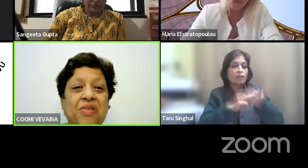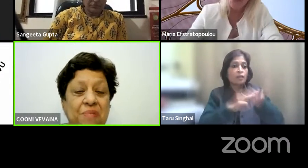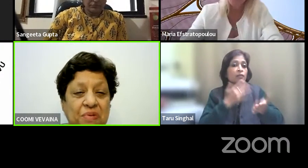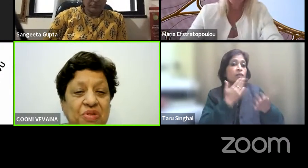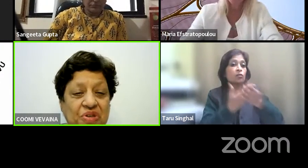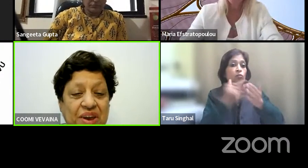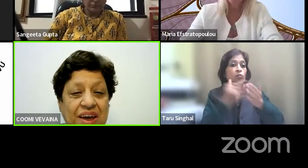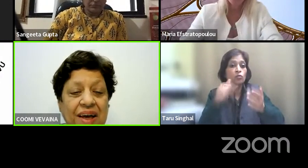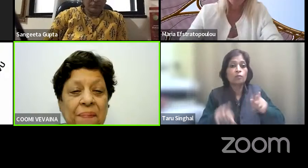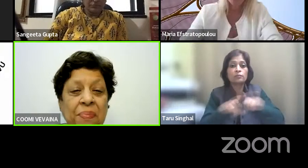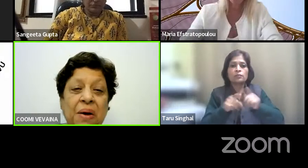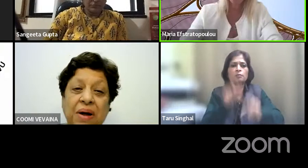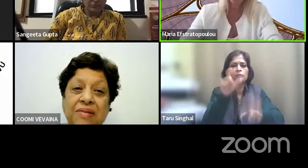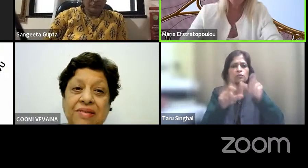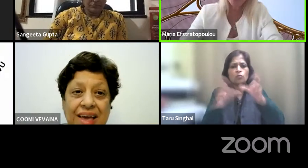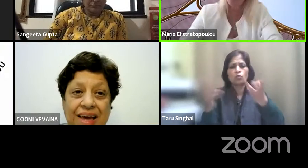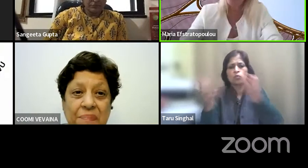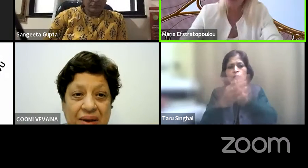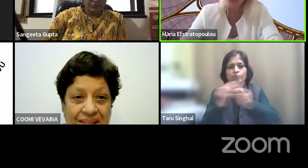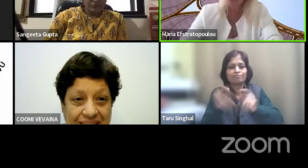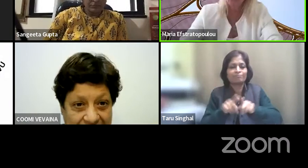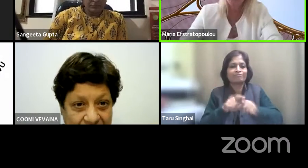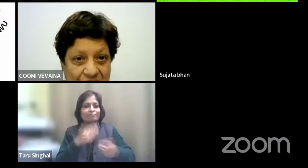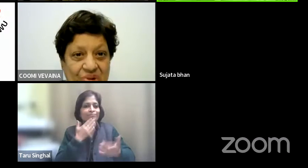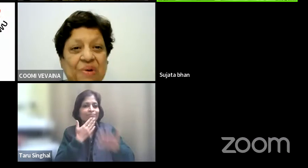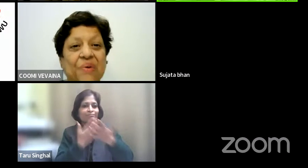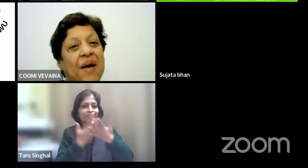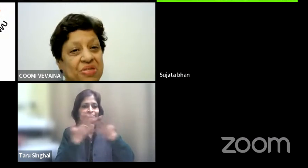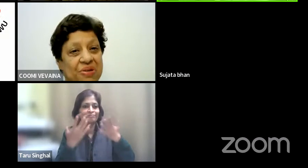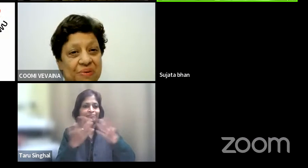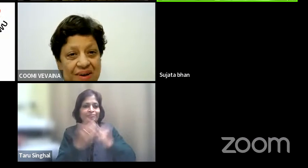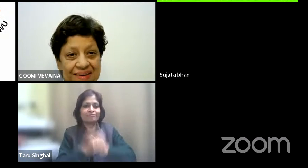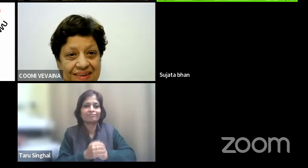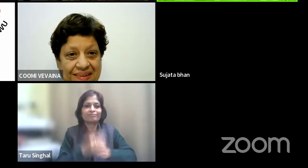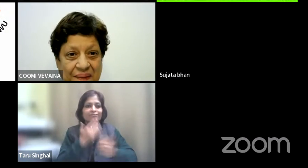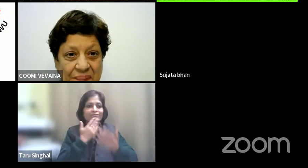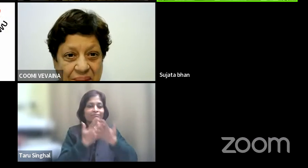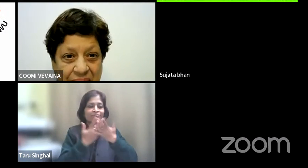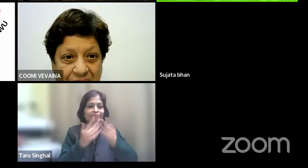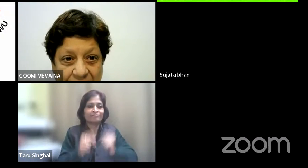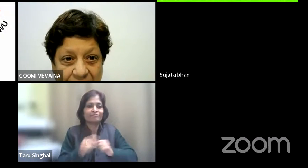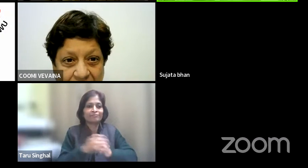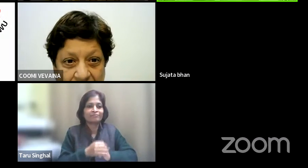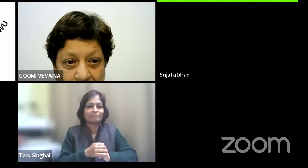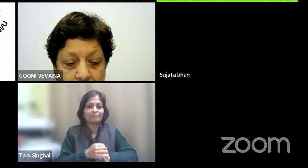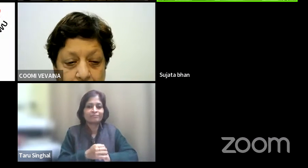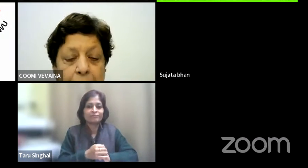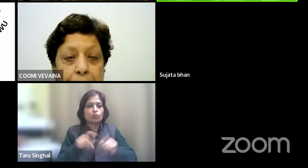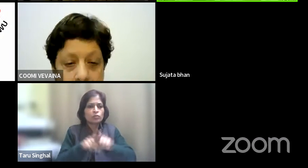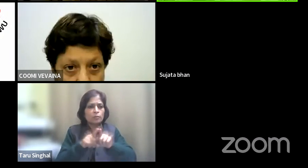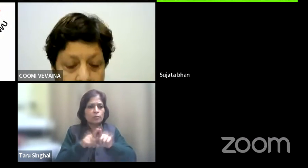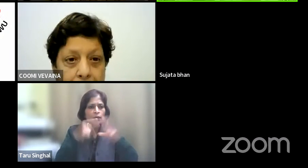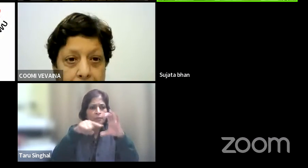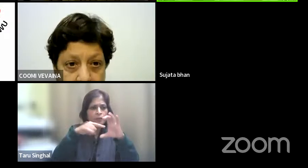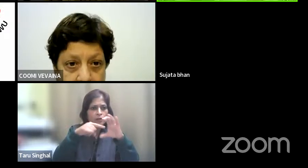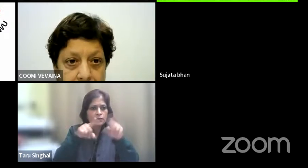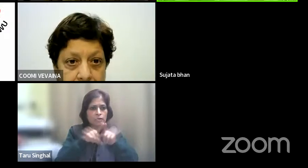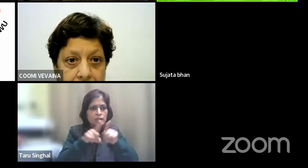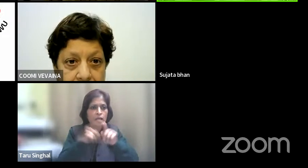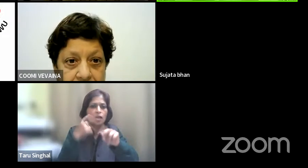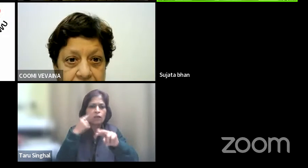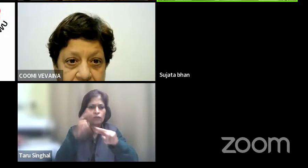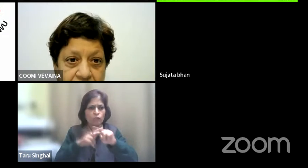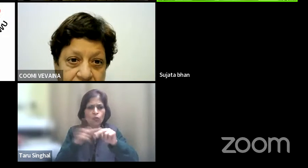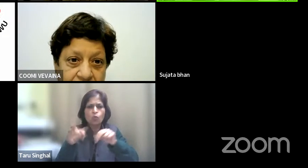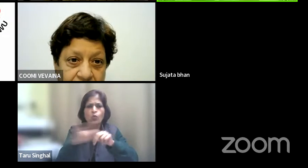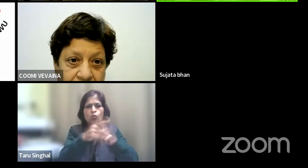the participants today. Lovely to be here. And a big thank you to you. You can see my email if you want any of